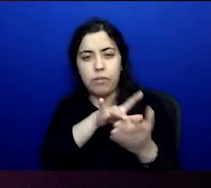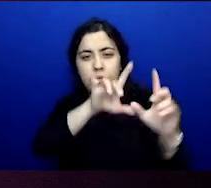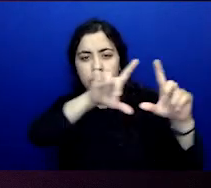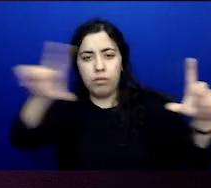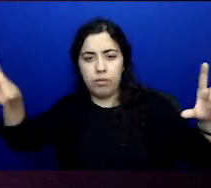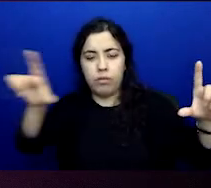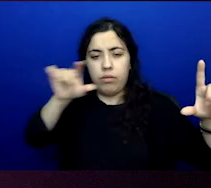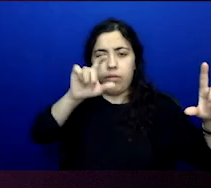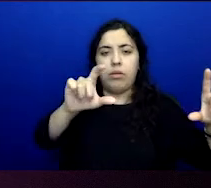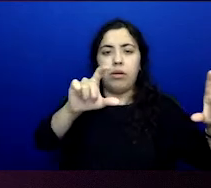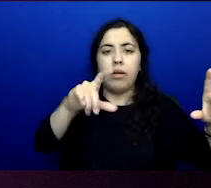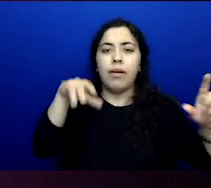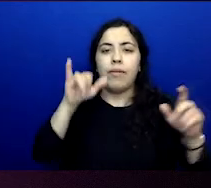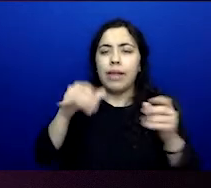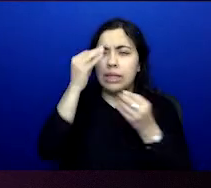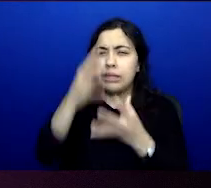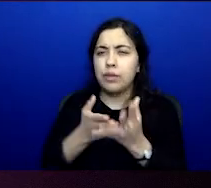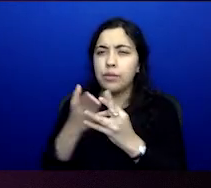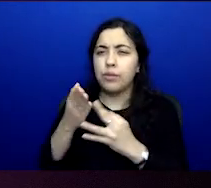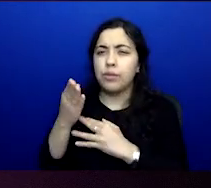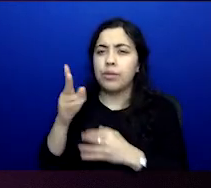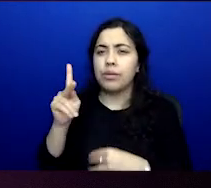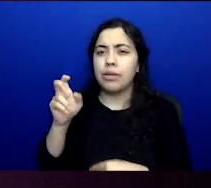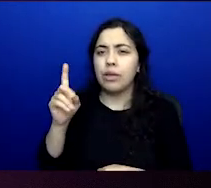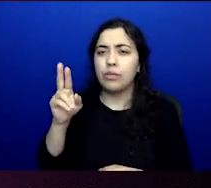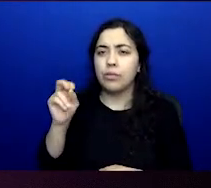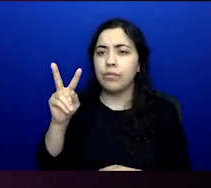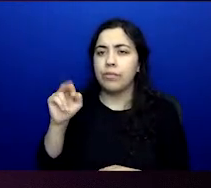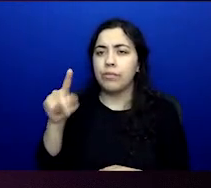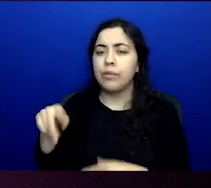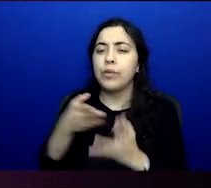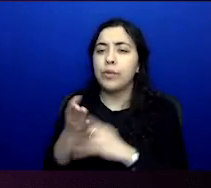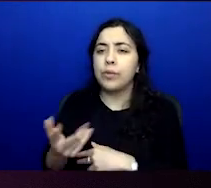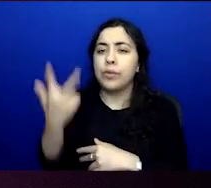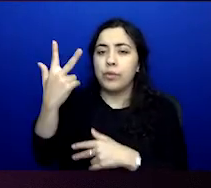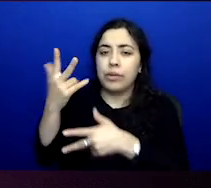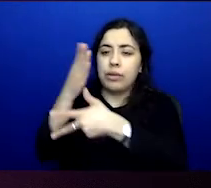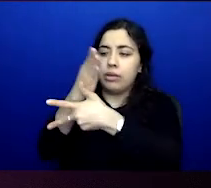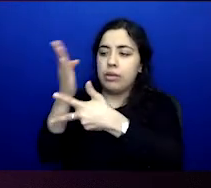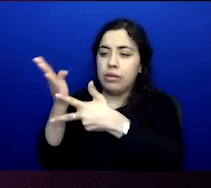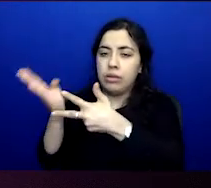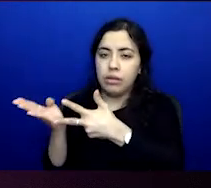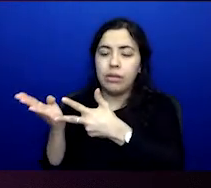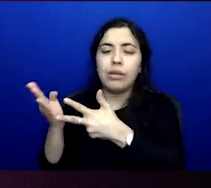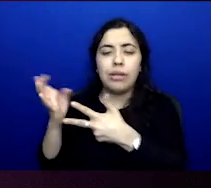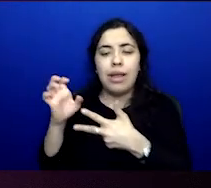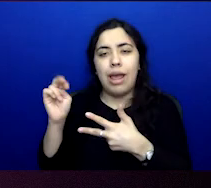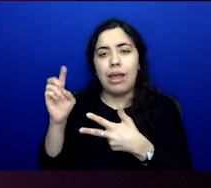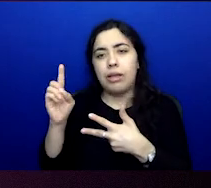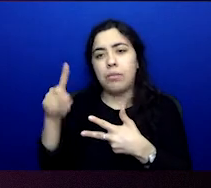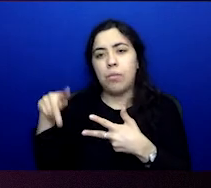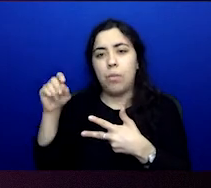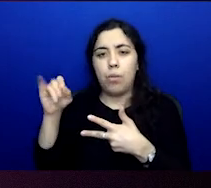Kedro-viz app via 3 main endpoints. And there is a main endpoint which provides a set.